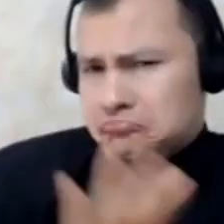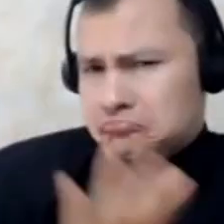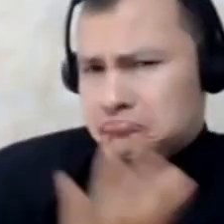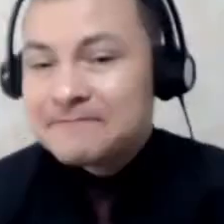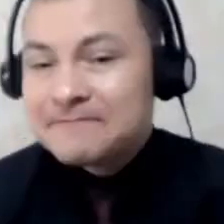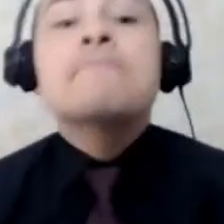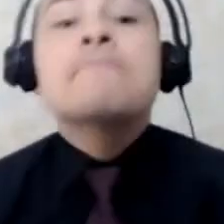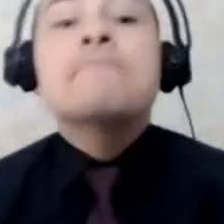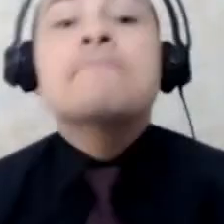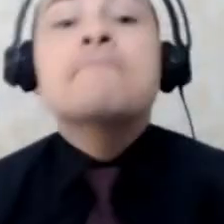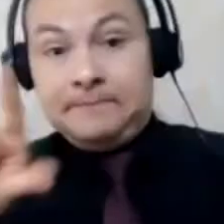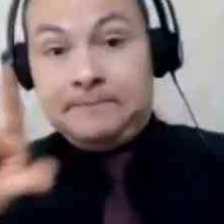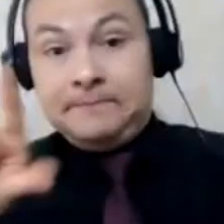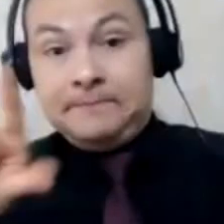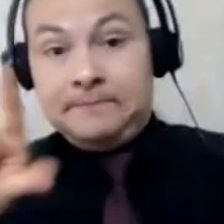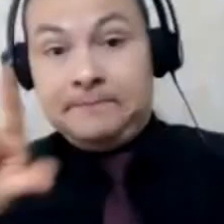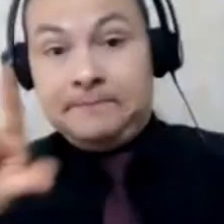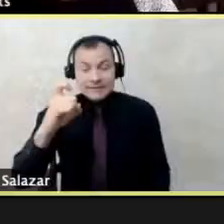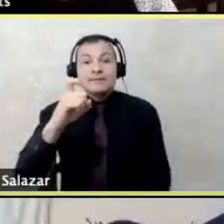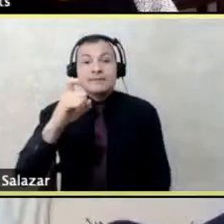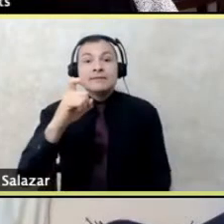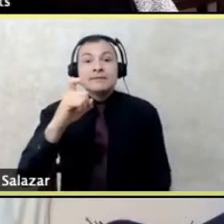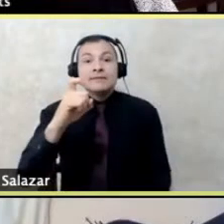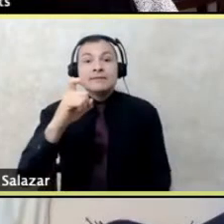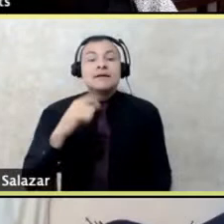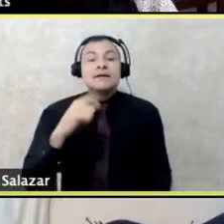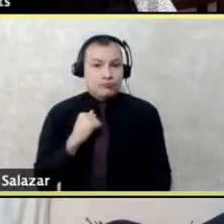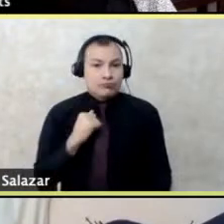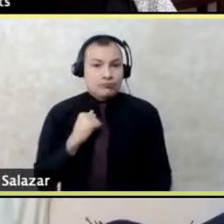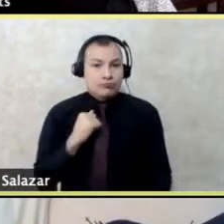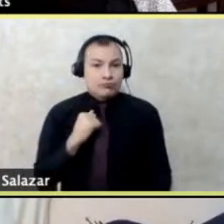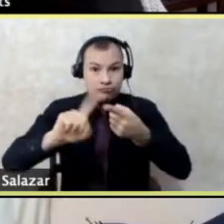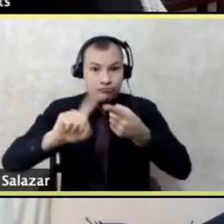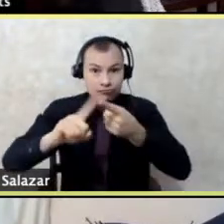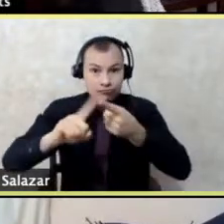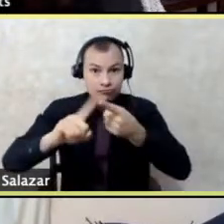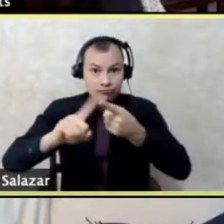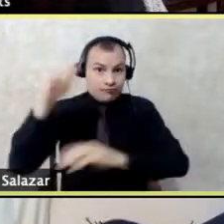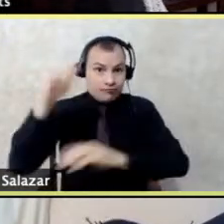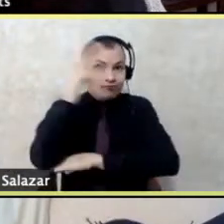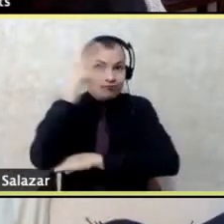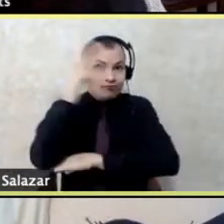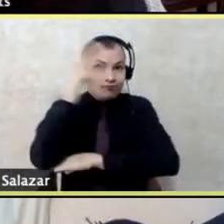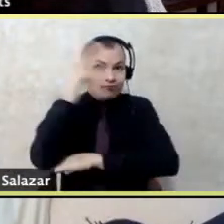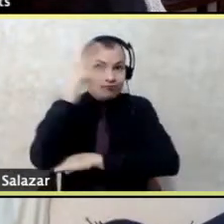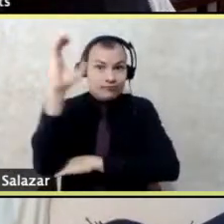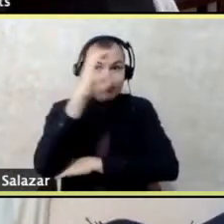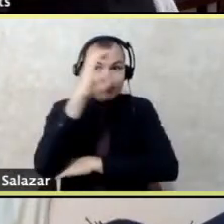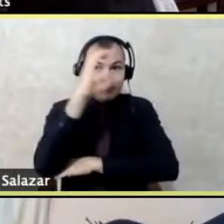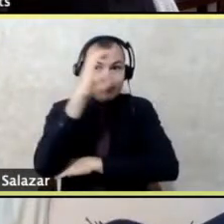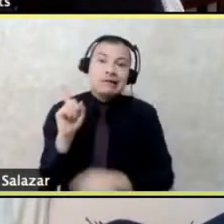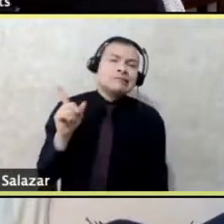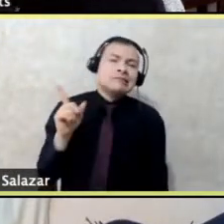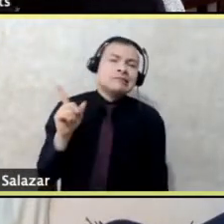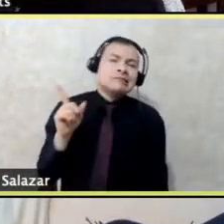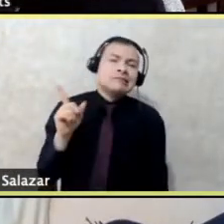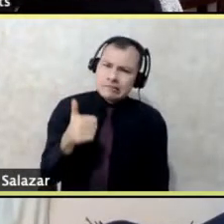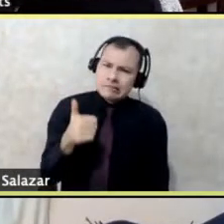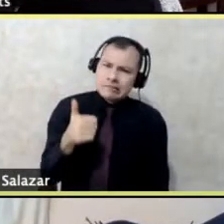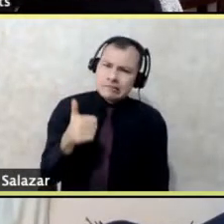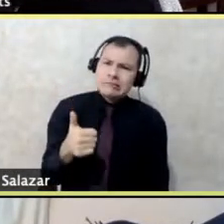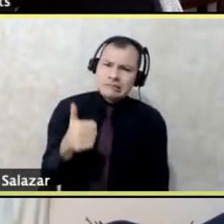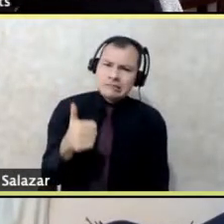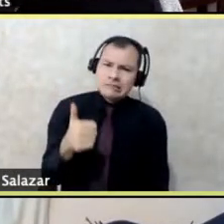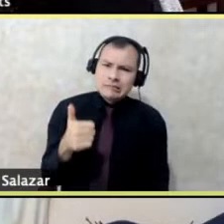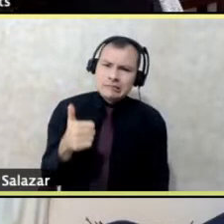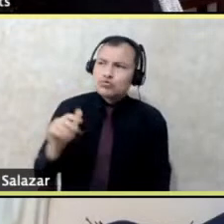un amigo de Colombia, que tiene también un proceso muy interesante en la música,